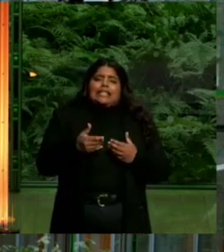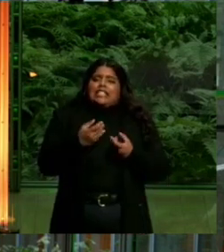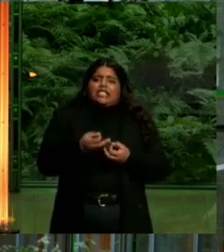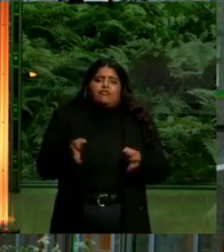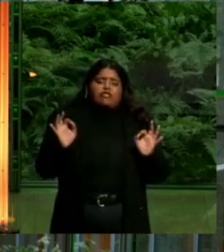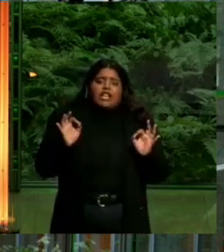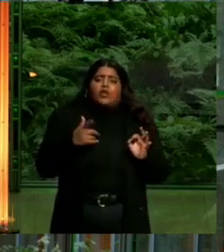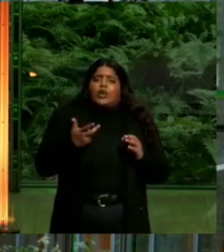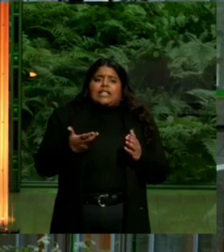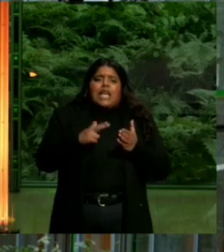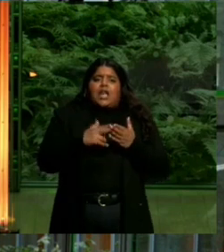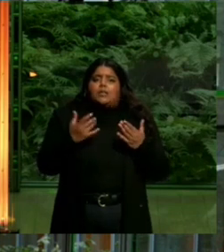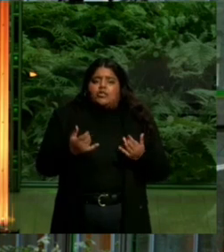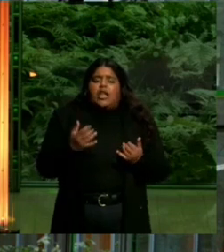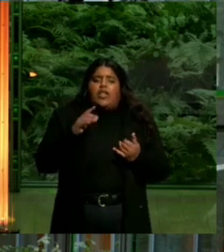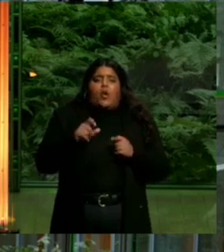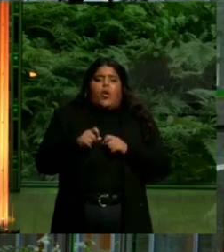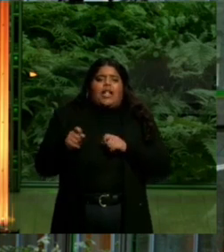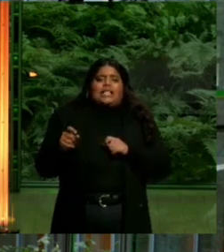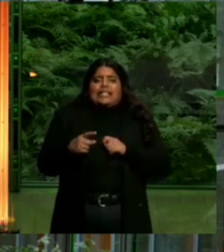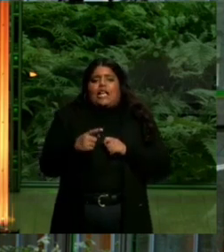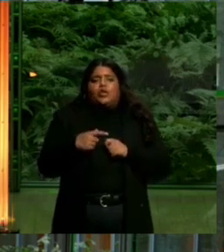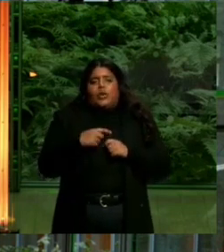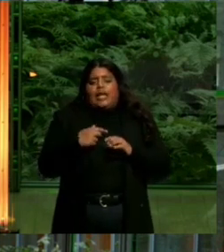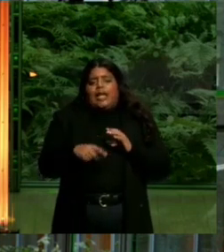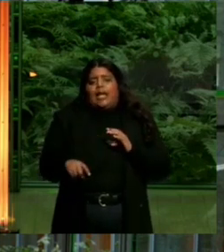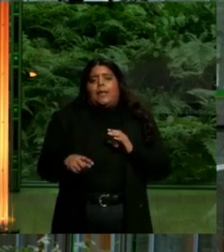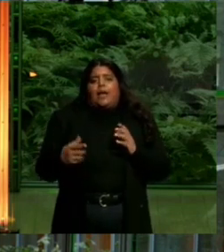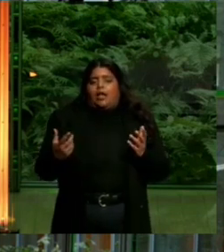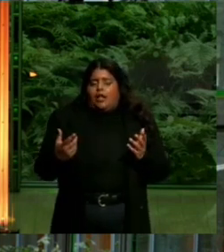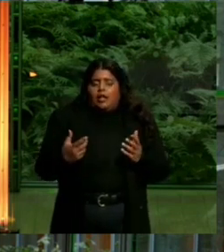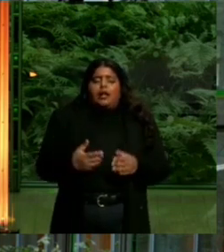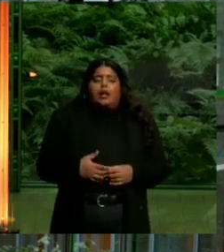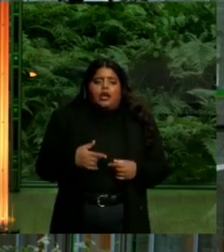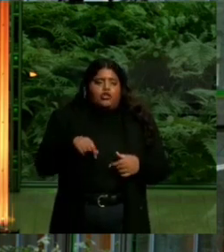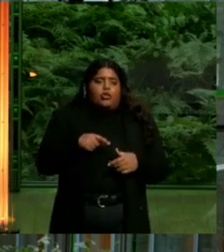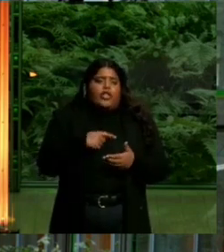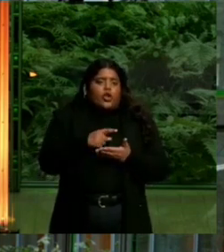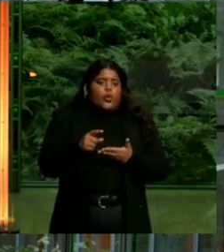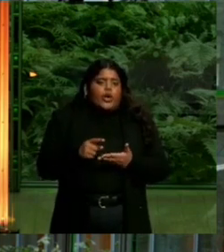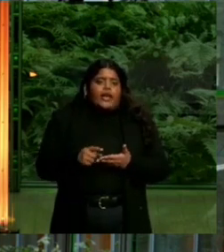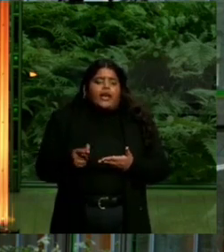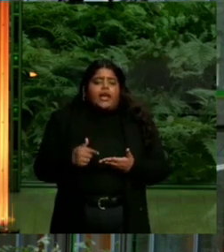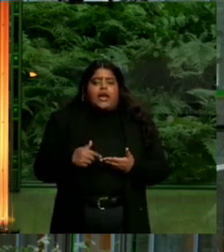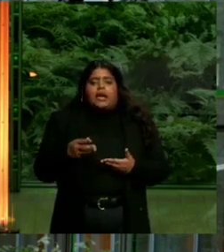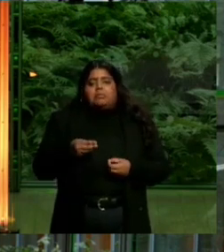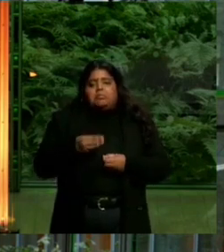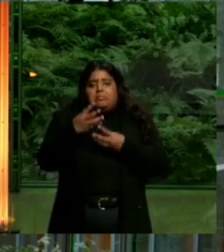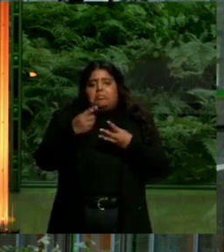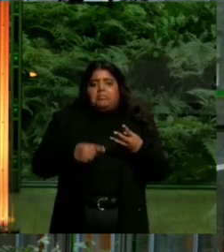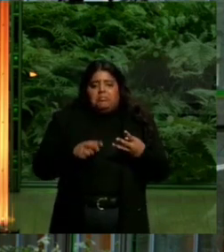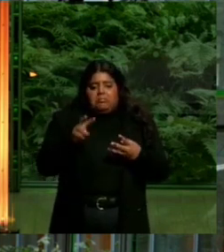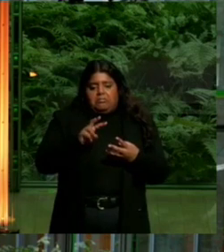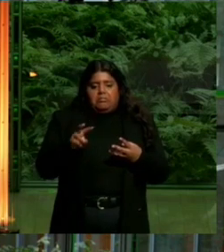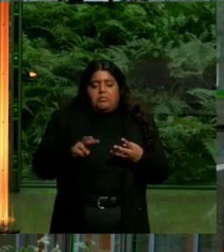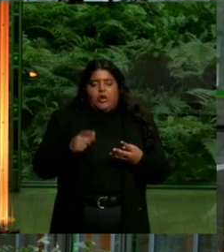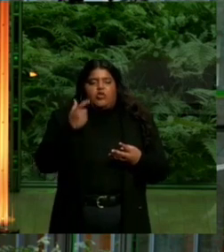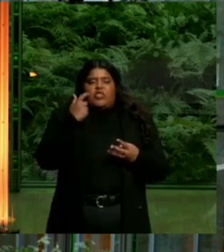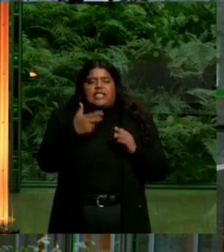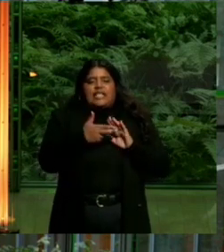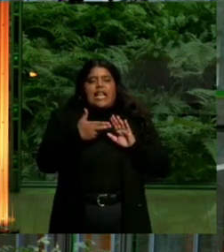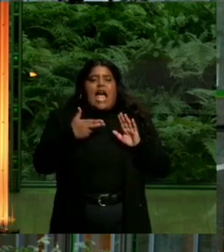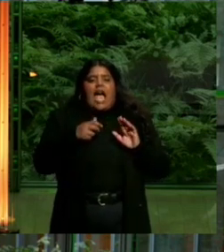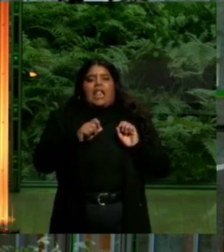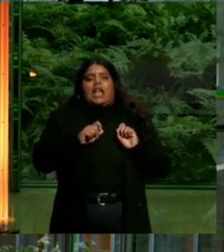sign up for it today, and they'll send you an email a day, at least during the weekdays, and give you some of the most recent highlights of